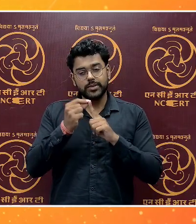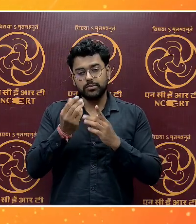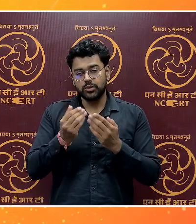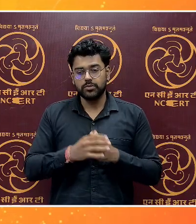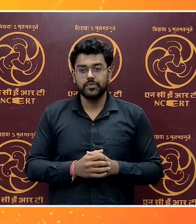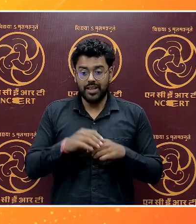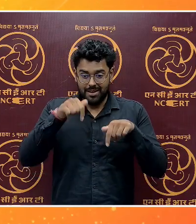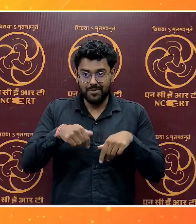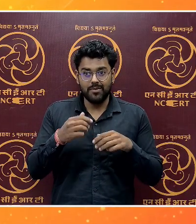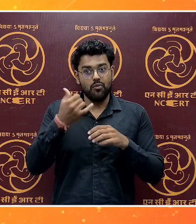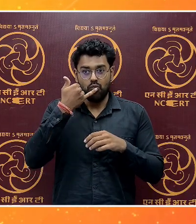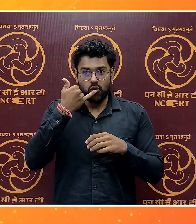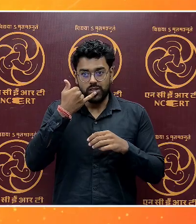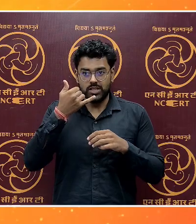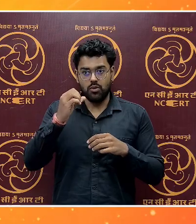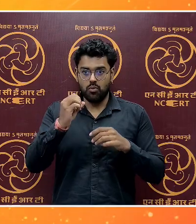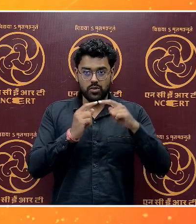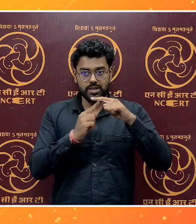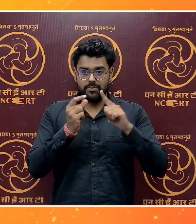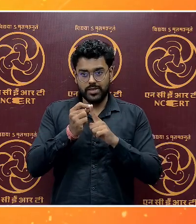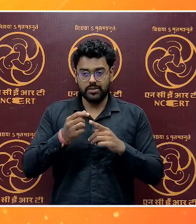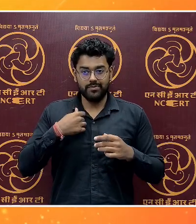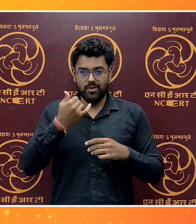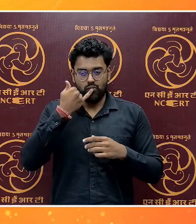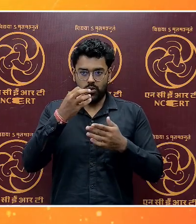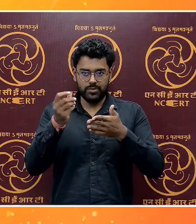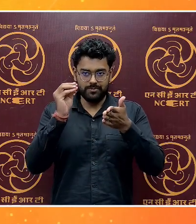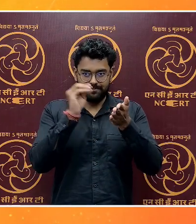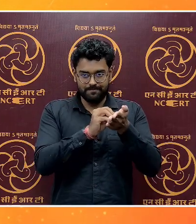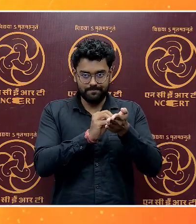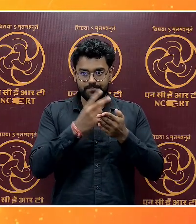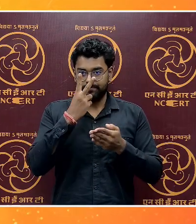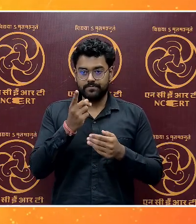mobile authentication. So if you see, let me put my mobile number here.